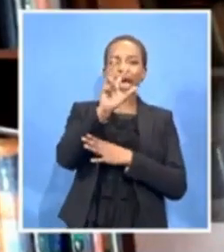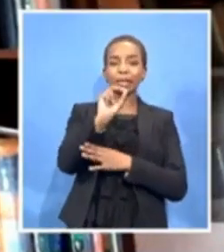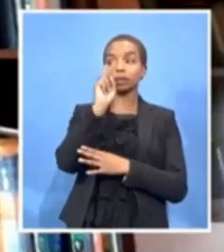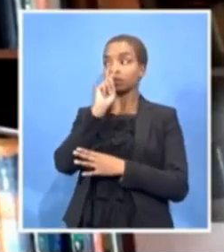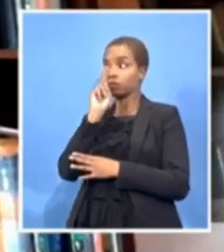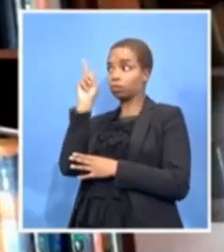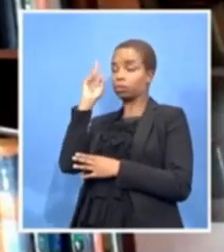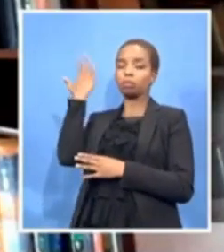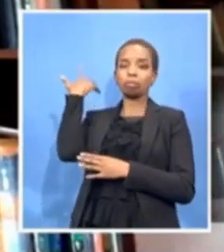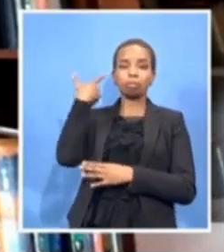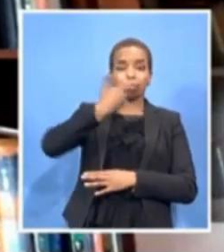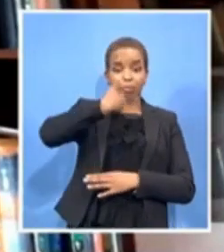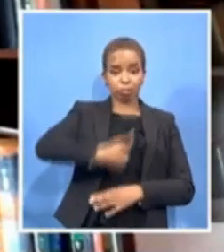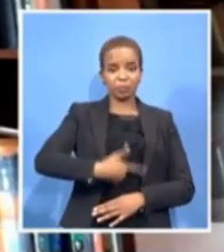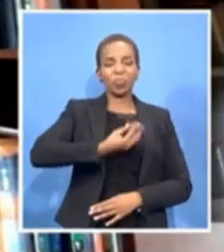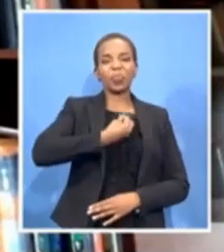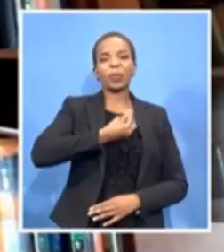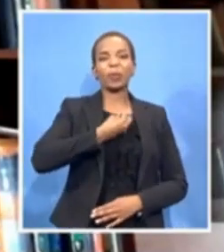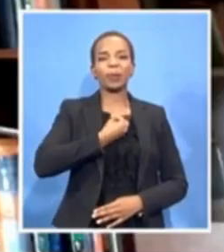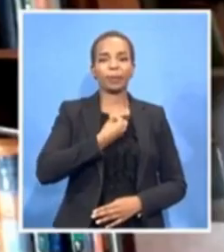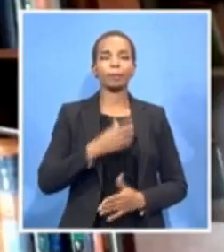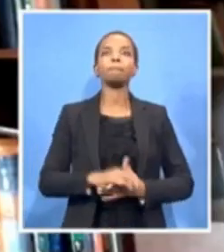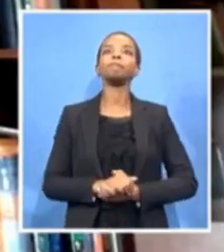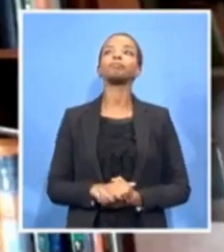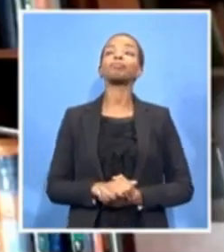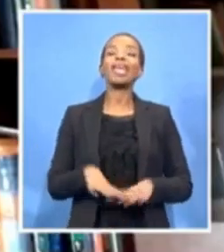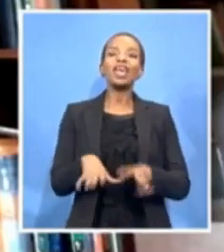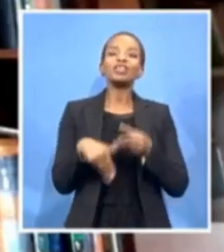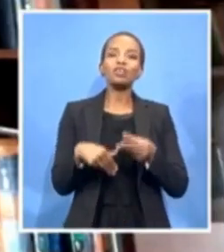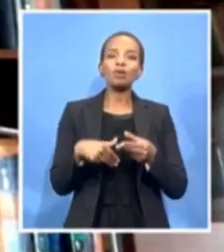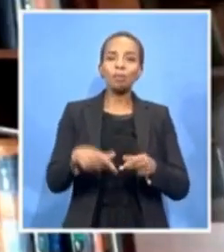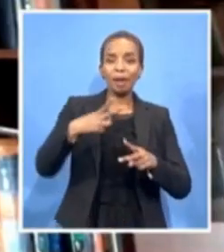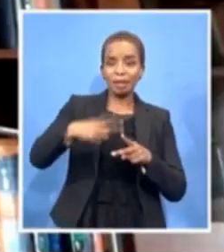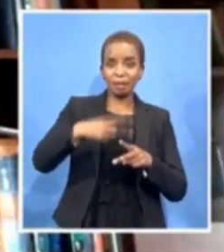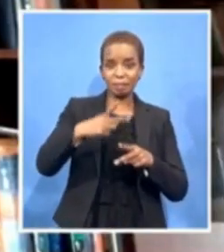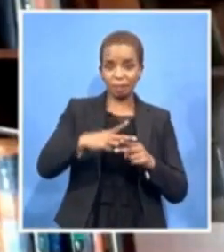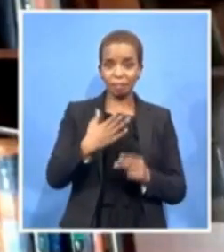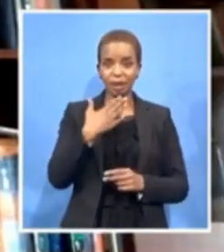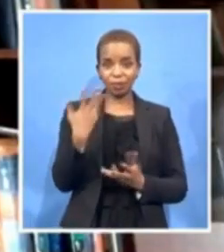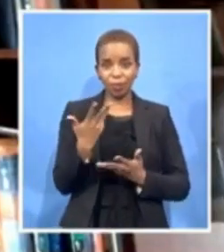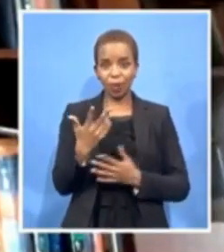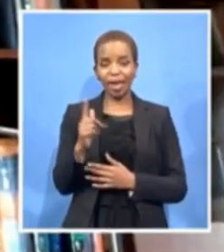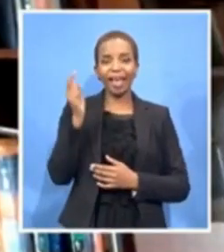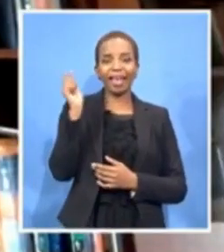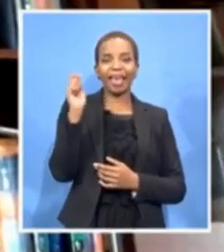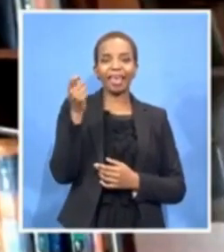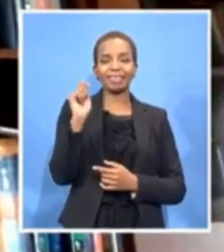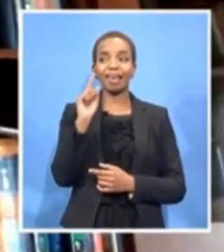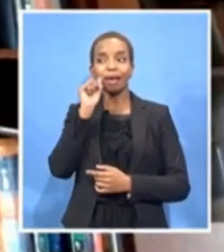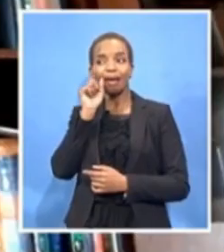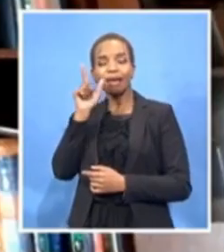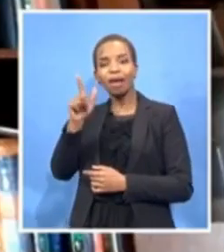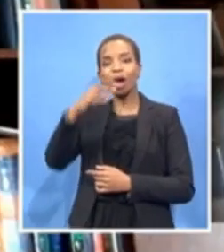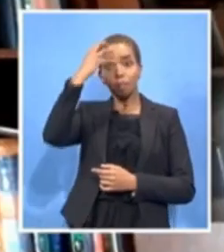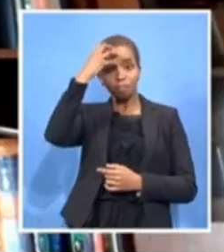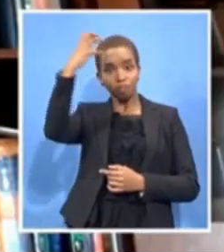documentary prepared by a great Pan-Africanist and a Kenyan, Professor Ali Mazurui, Africa,